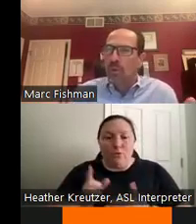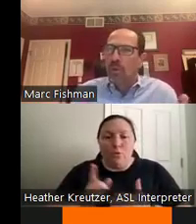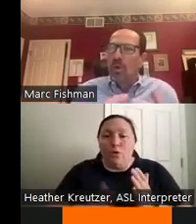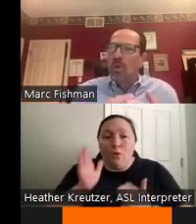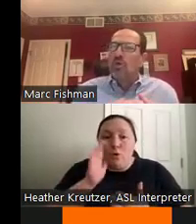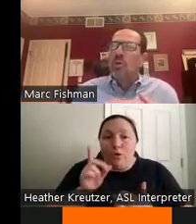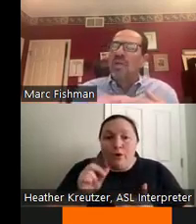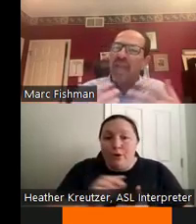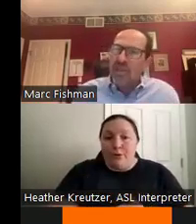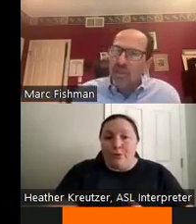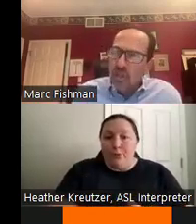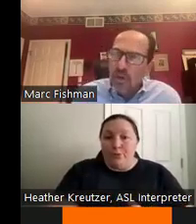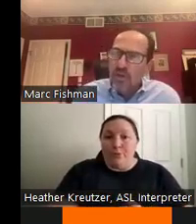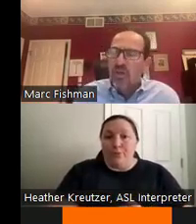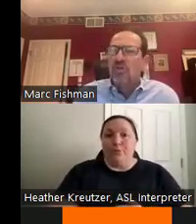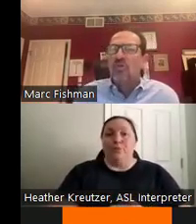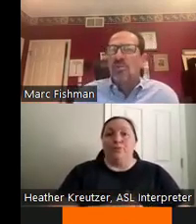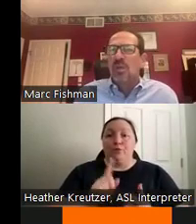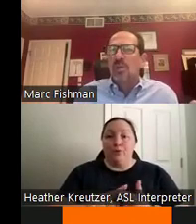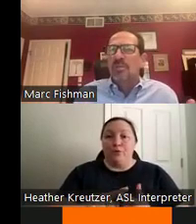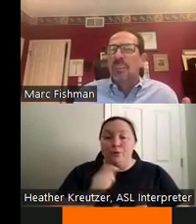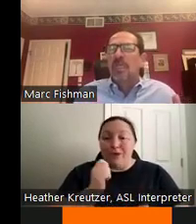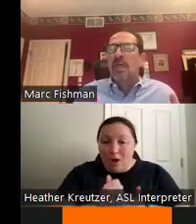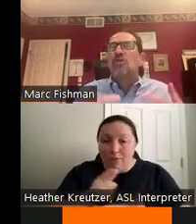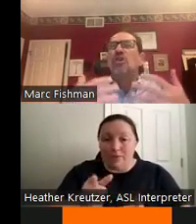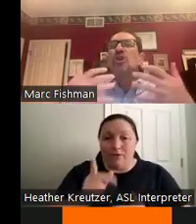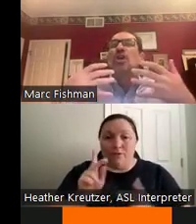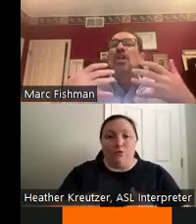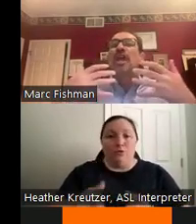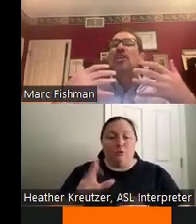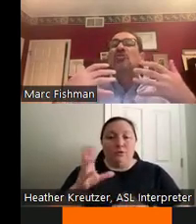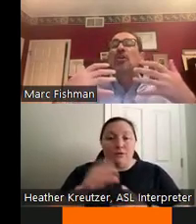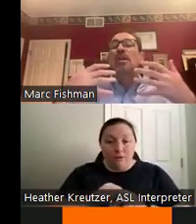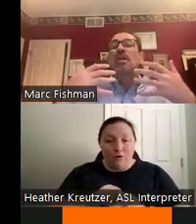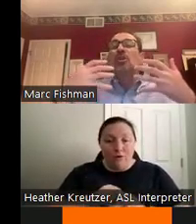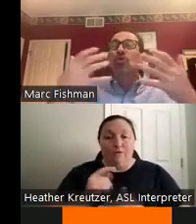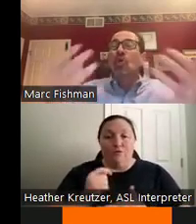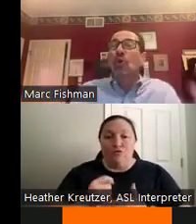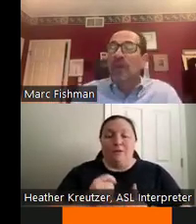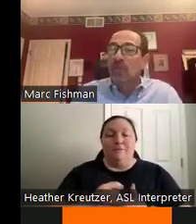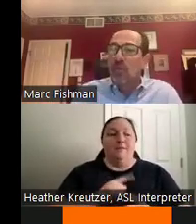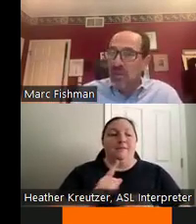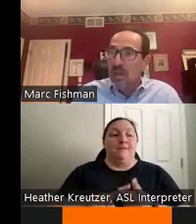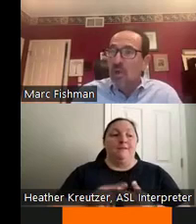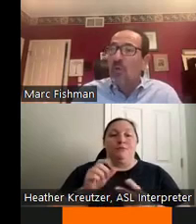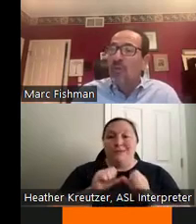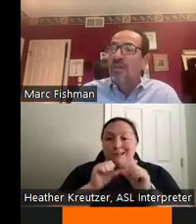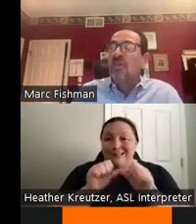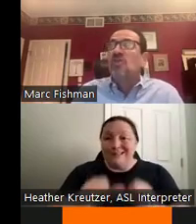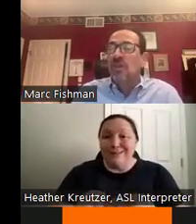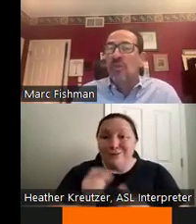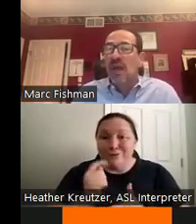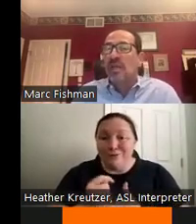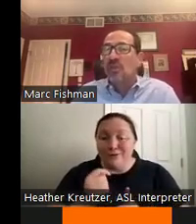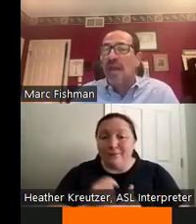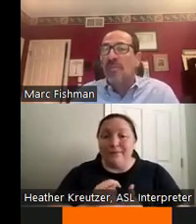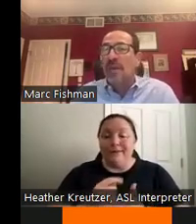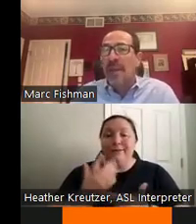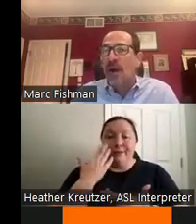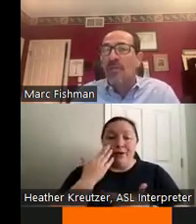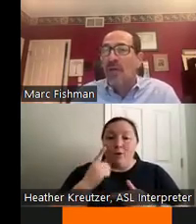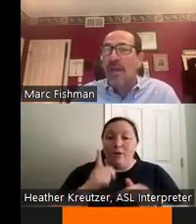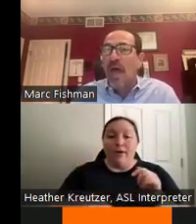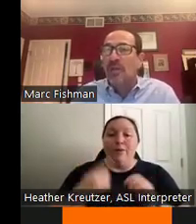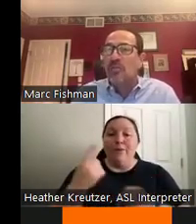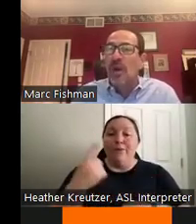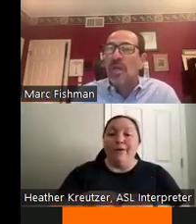do to engage this person in treatment, to engage them in enduring treatment over the distance, right? It's got to be